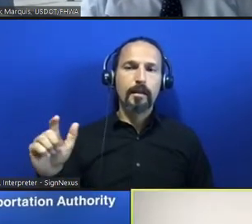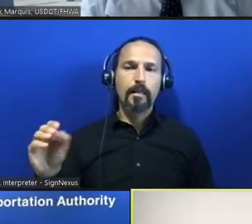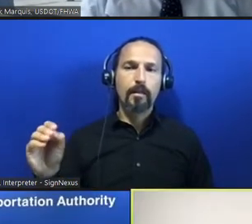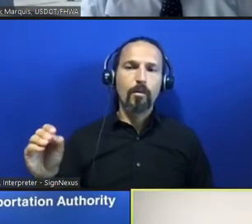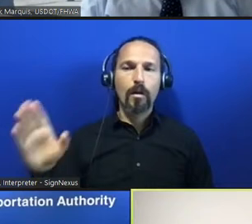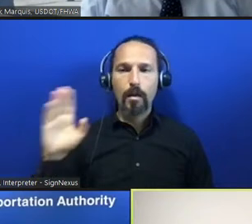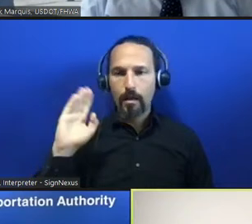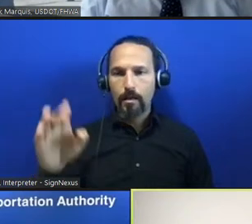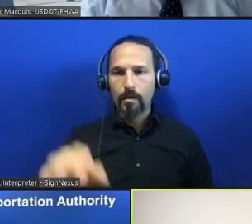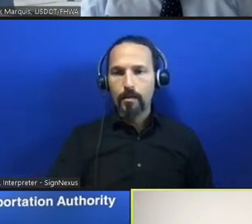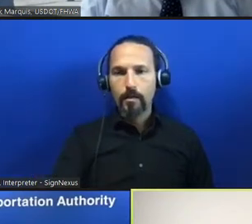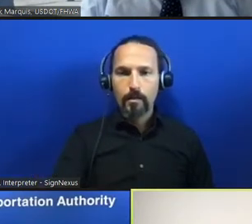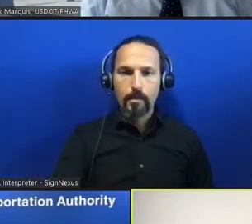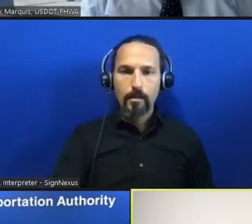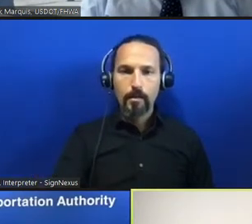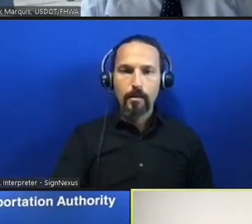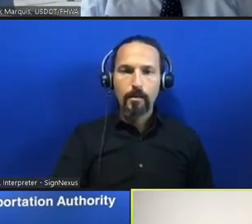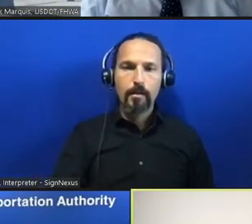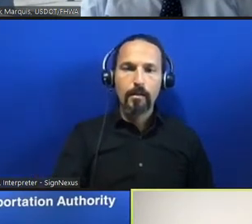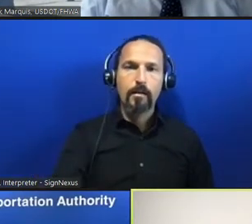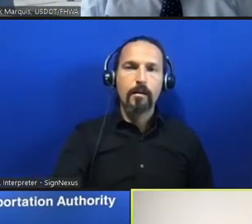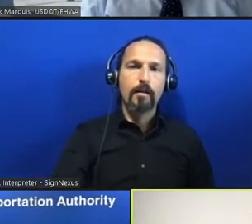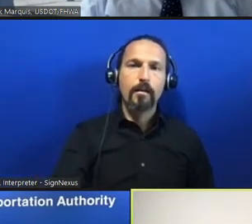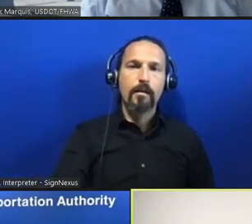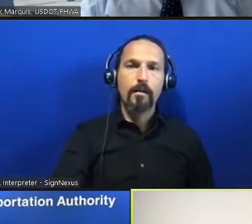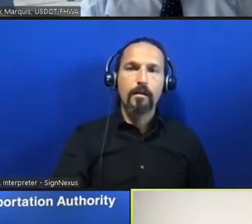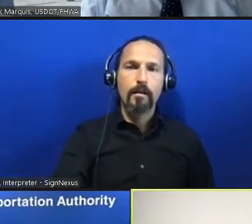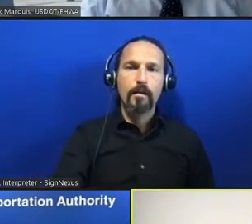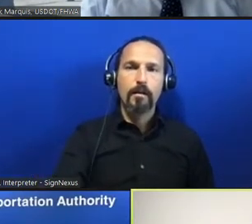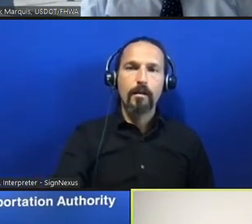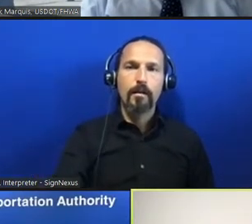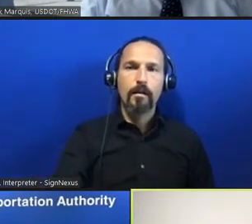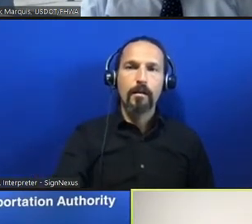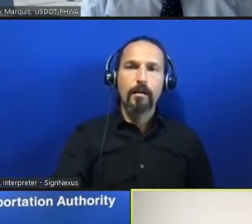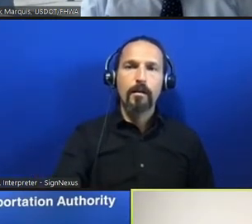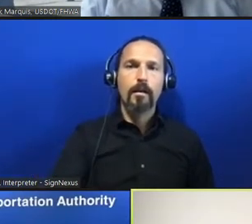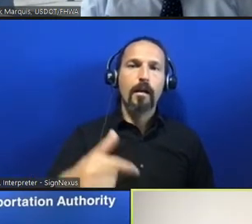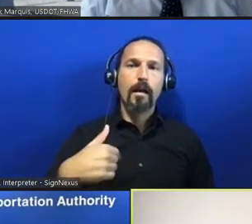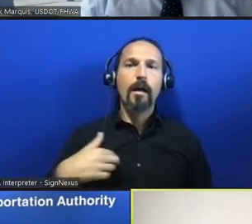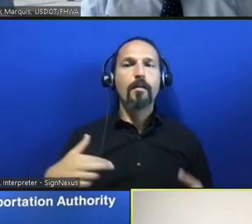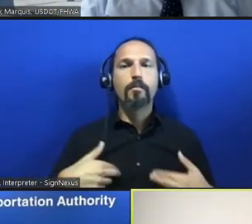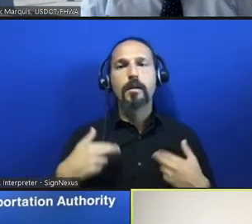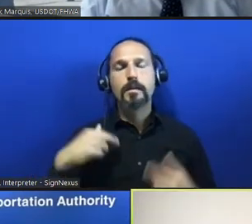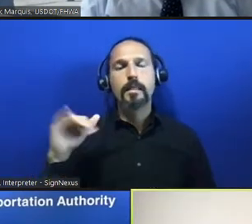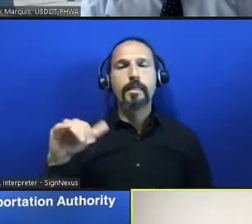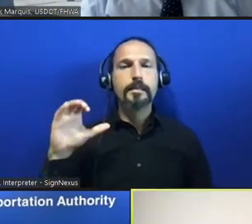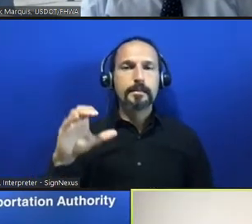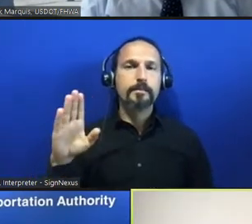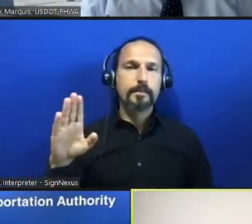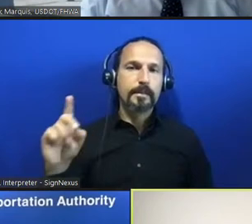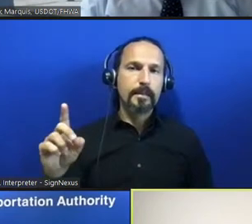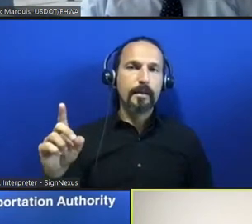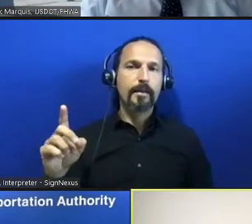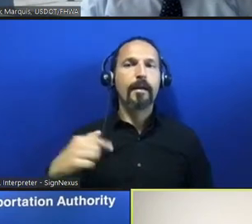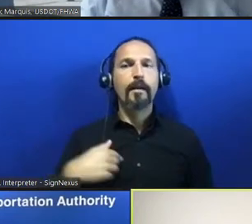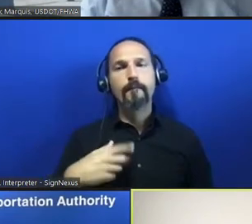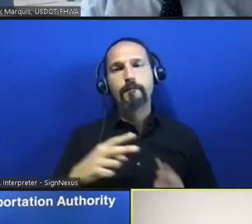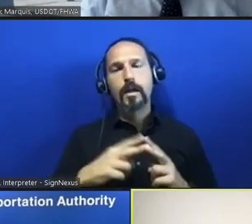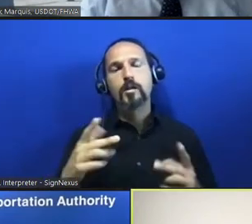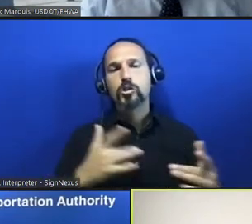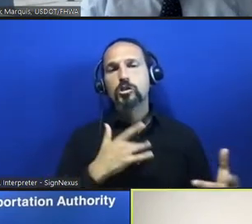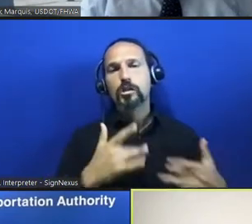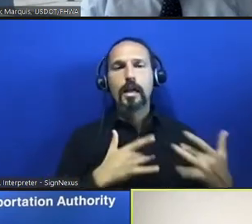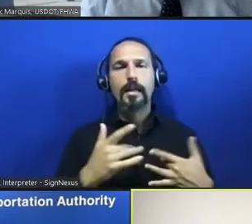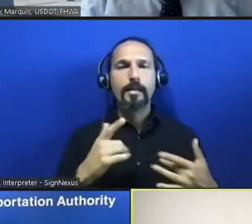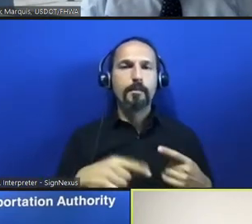hi uh this is I'm Jonathan uh I'm a resident of the CBD and I'm very excited